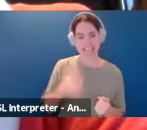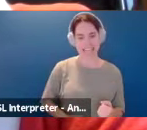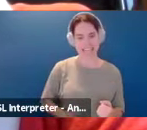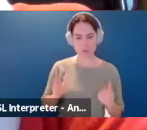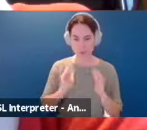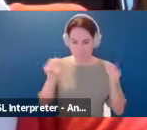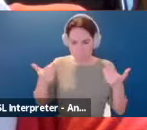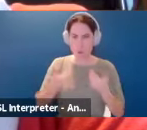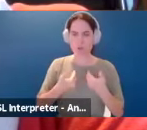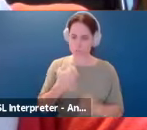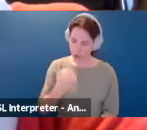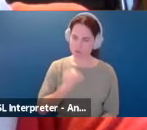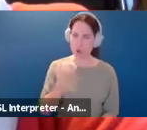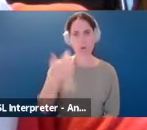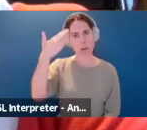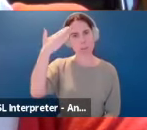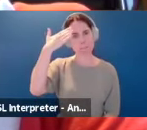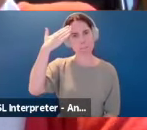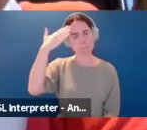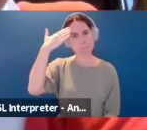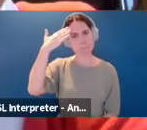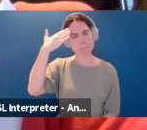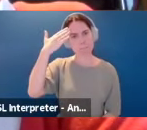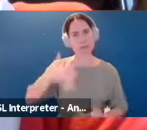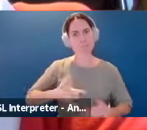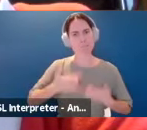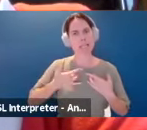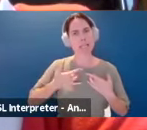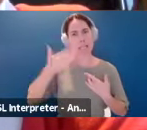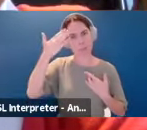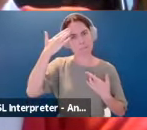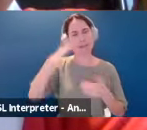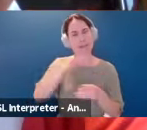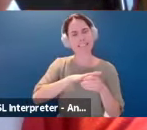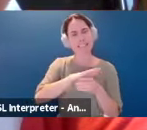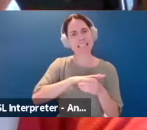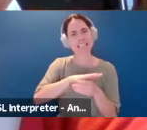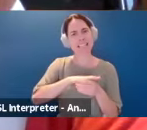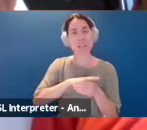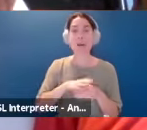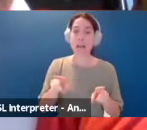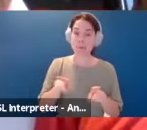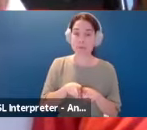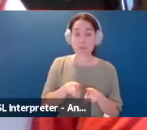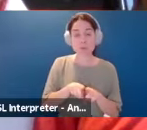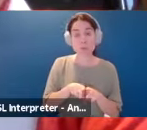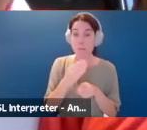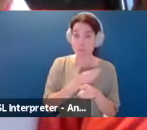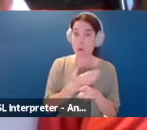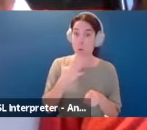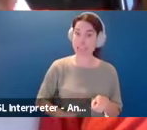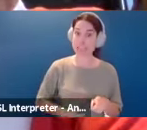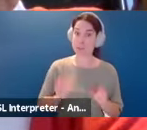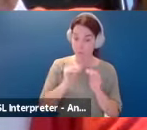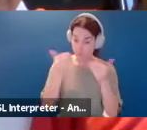to engage deeply with others and if we want to um stretch ourselves beyond